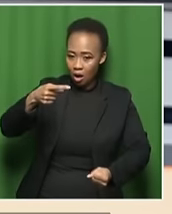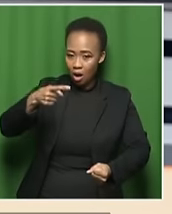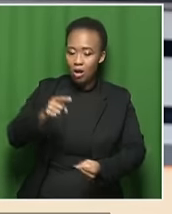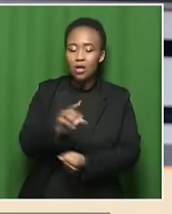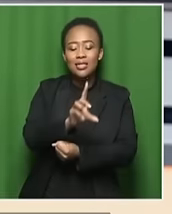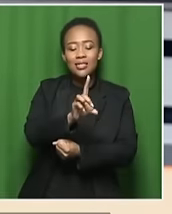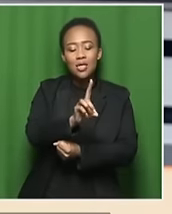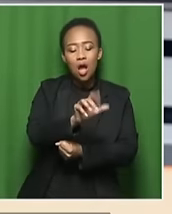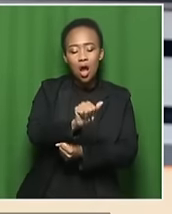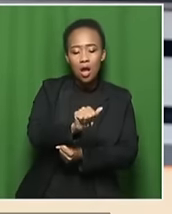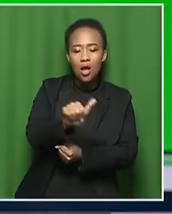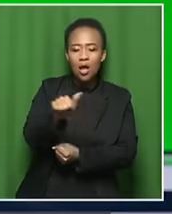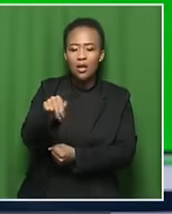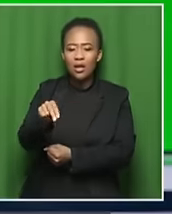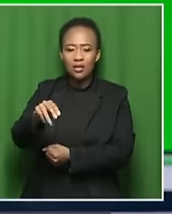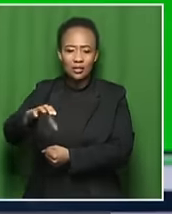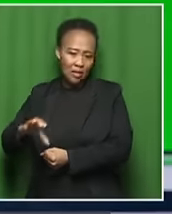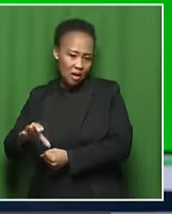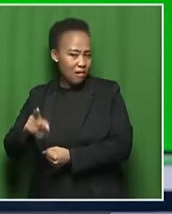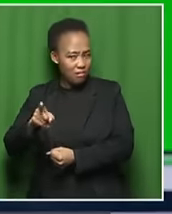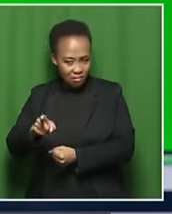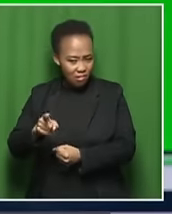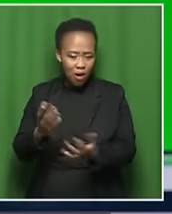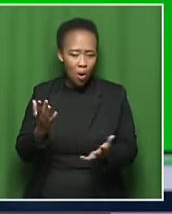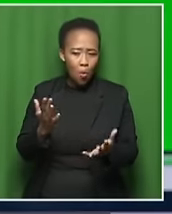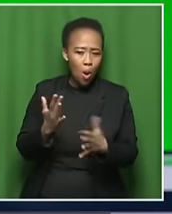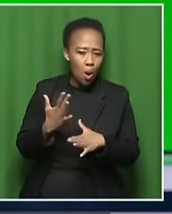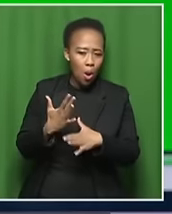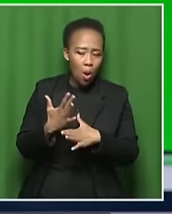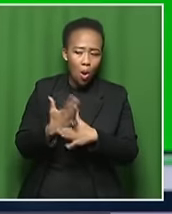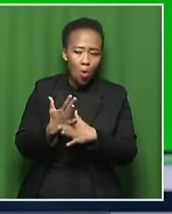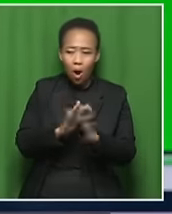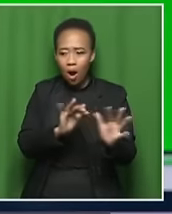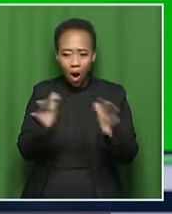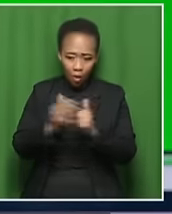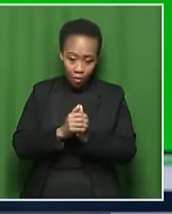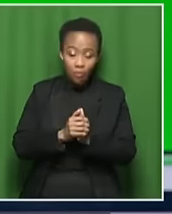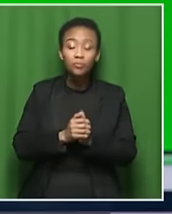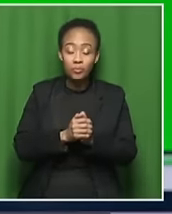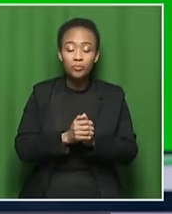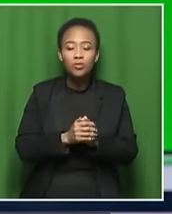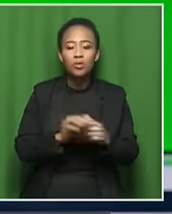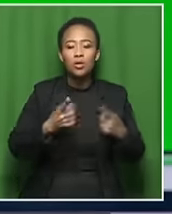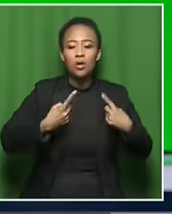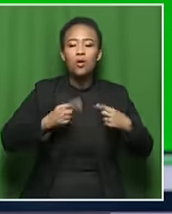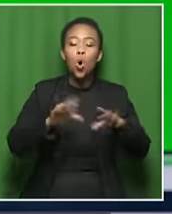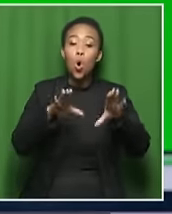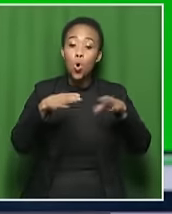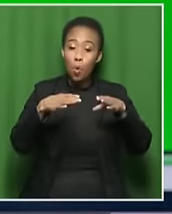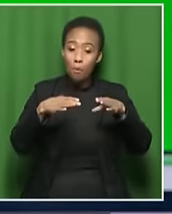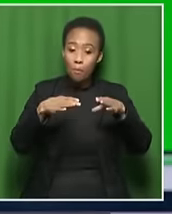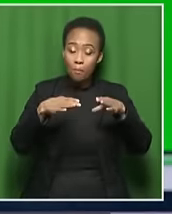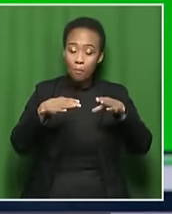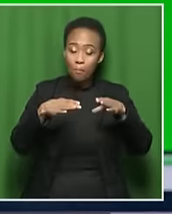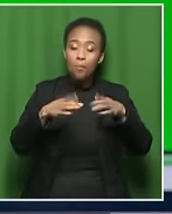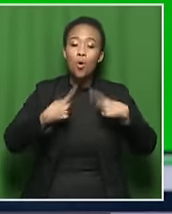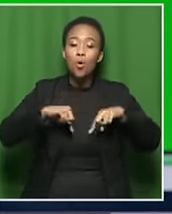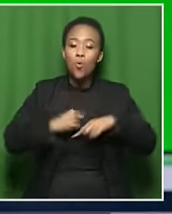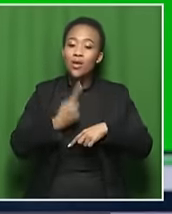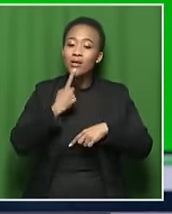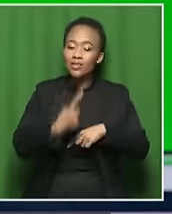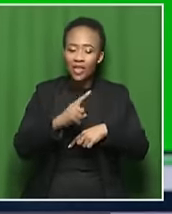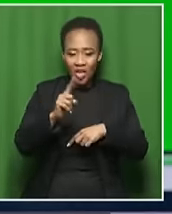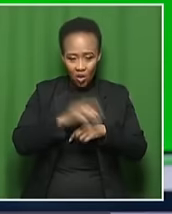multi-charter pact, how does that sit with you? Well, it's very frustrating because we've signed a coalition agreement as a group of parties that says we will not entertain